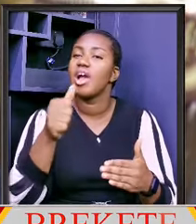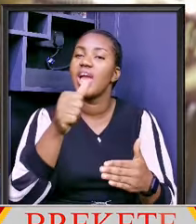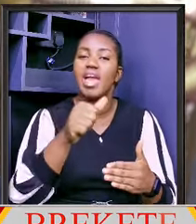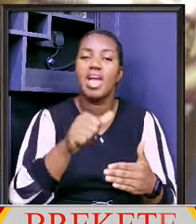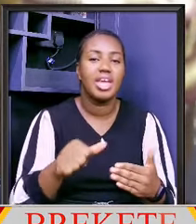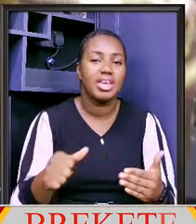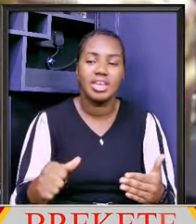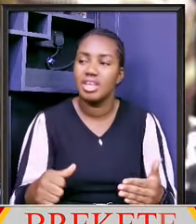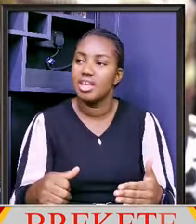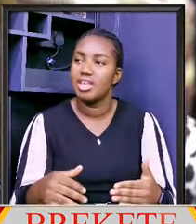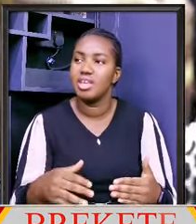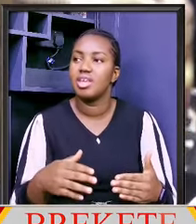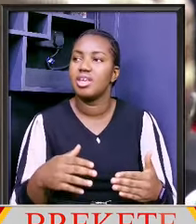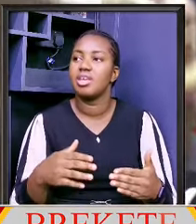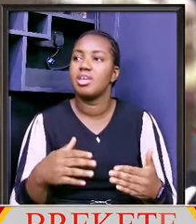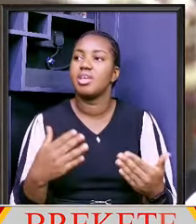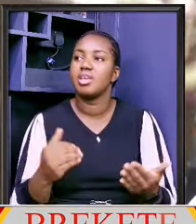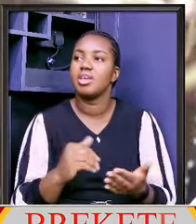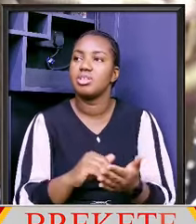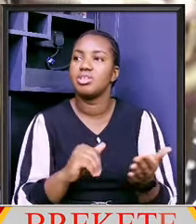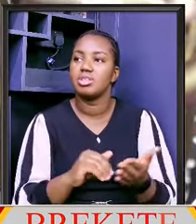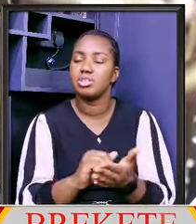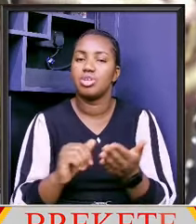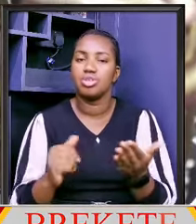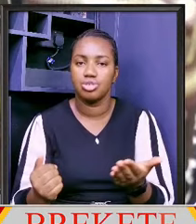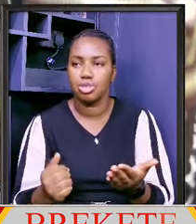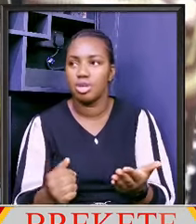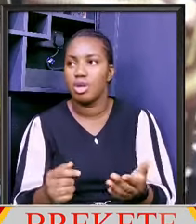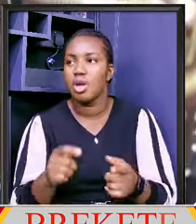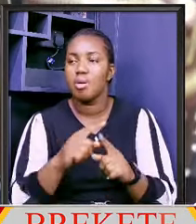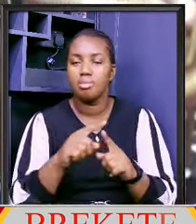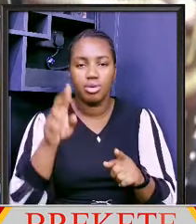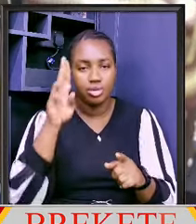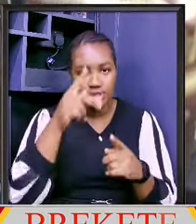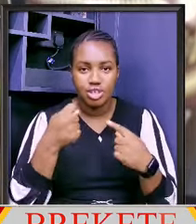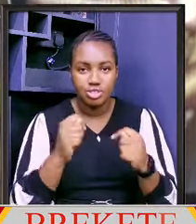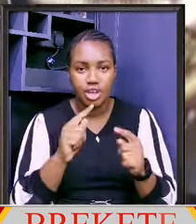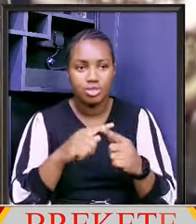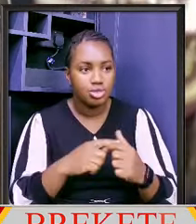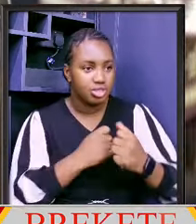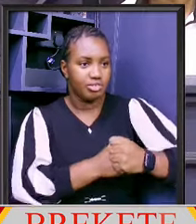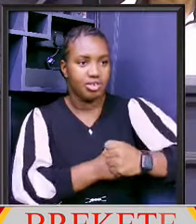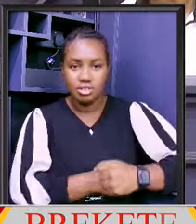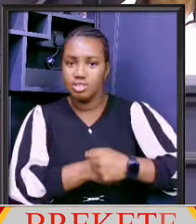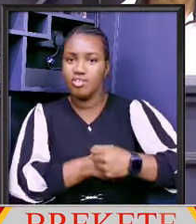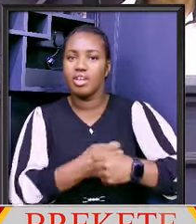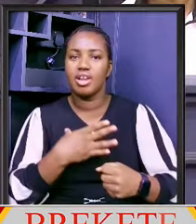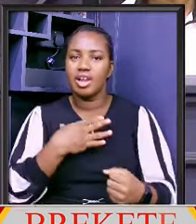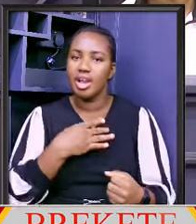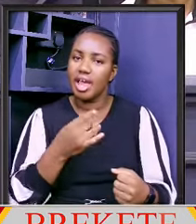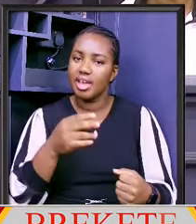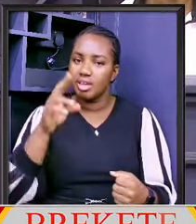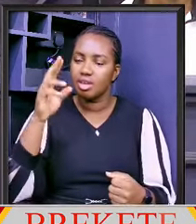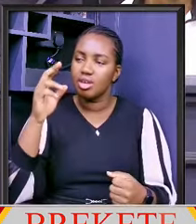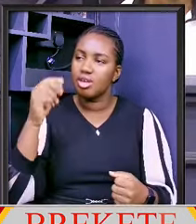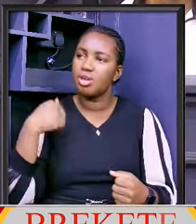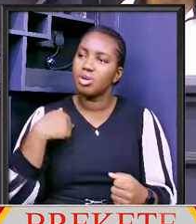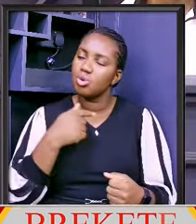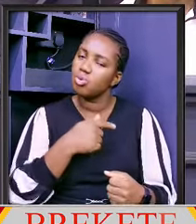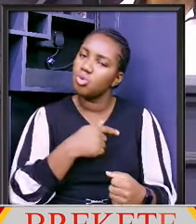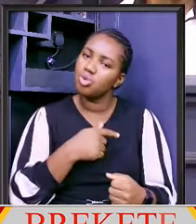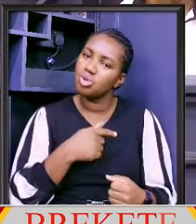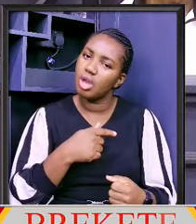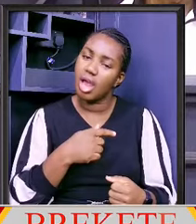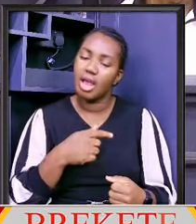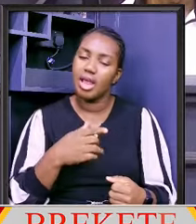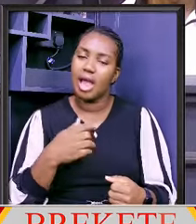not investigating you, but in on the defend, like say, we talk say then thief money. If we not thief money, God go expose